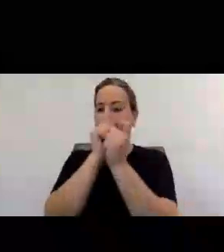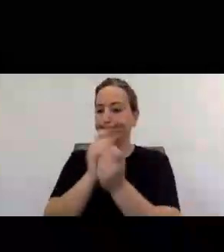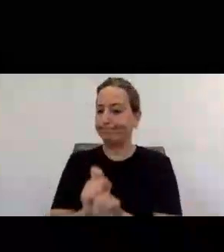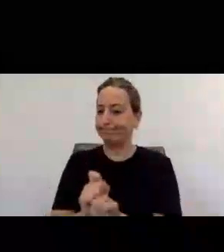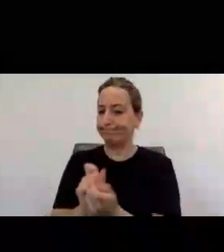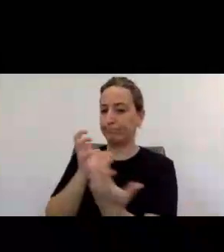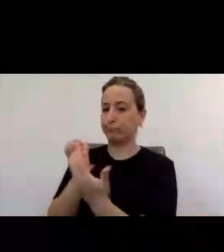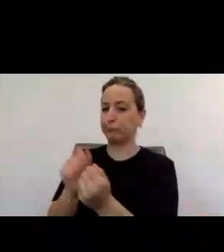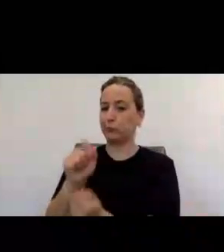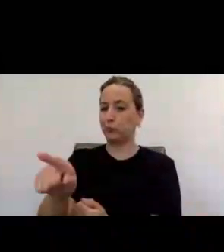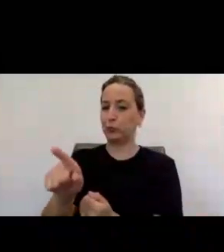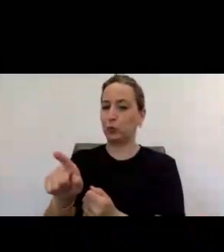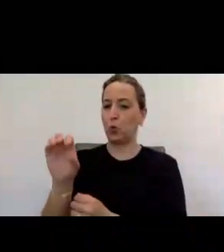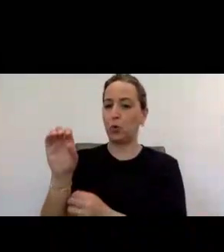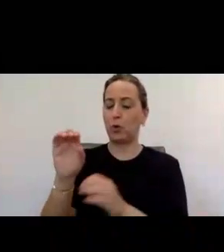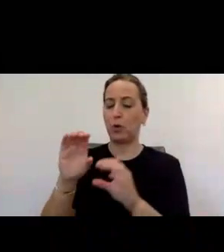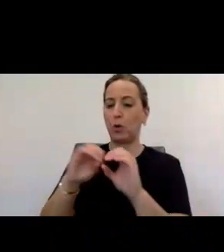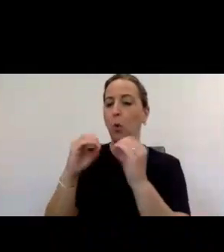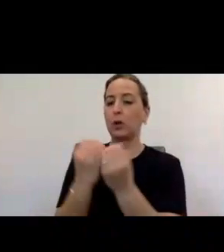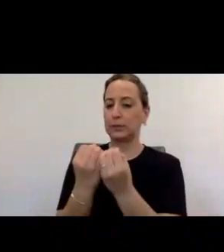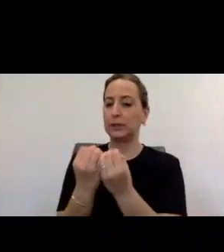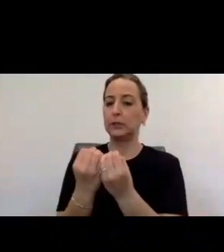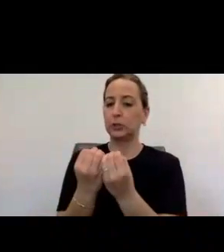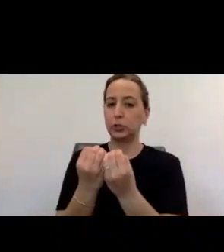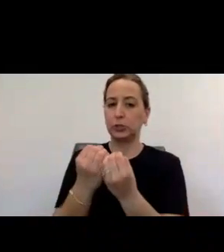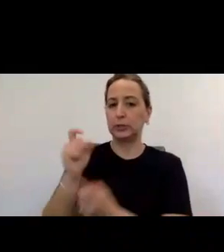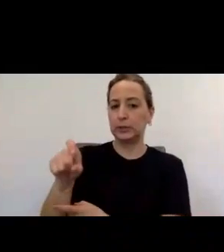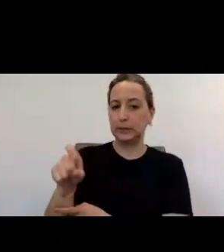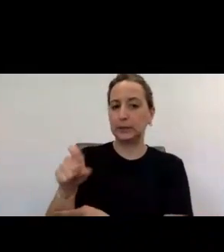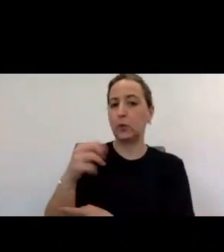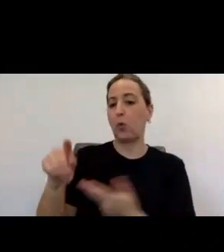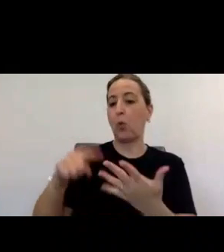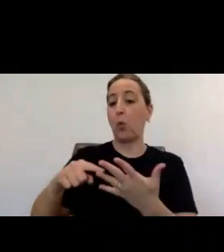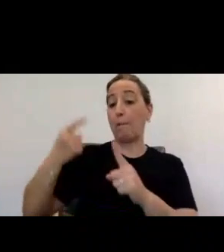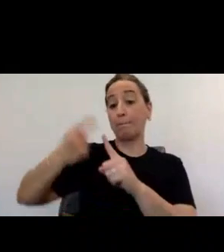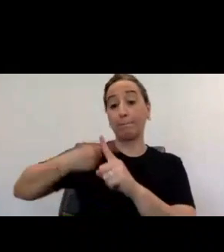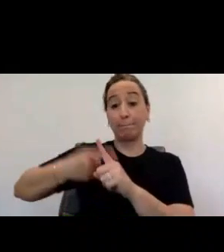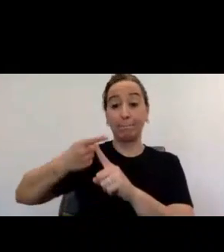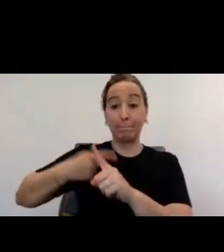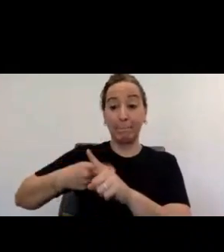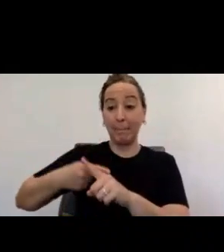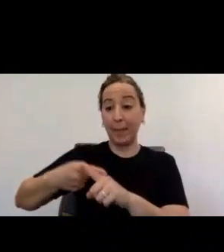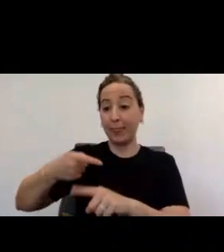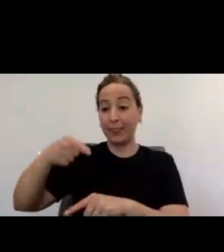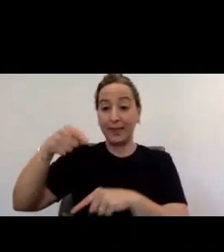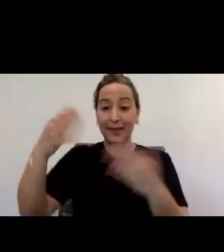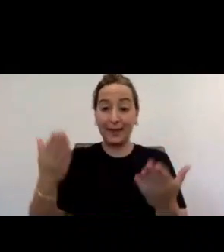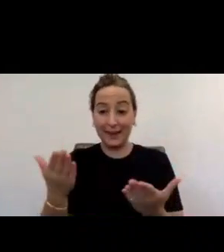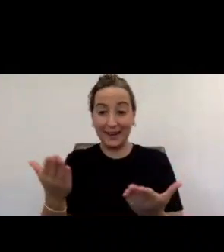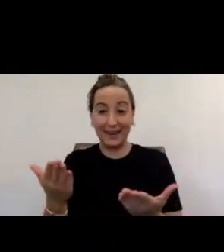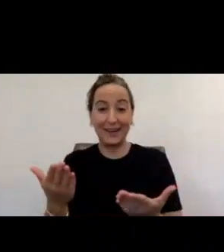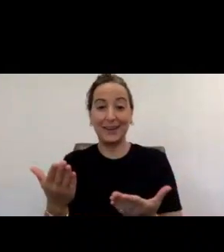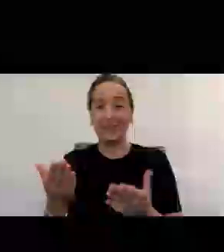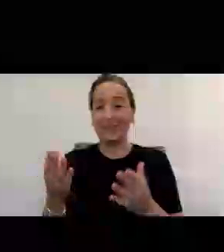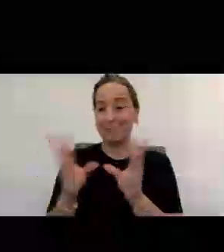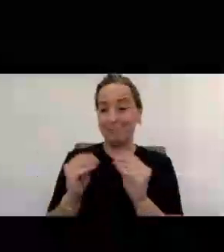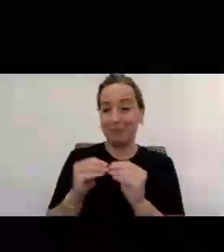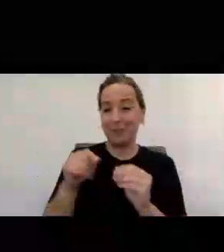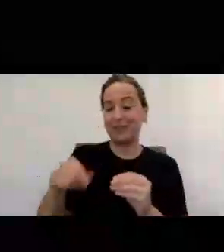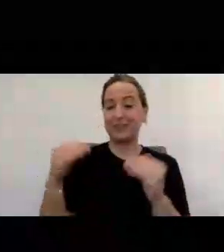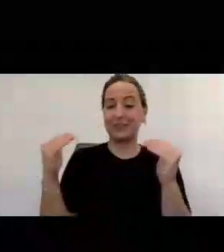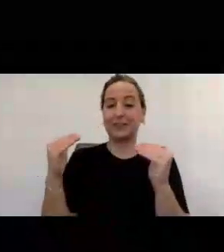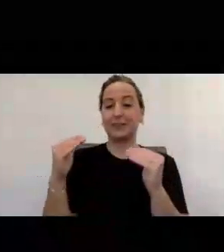organization's needs. But we also offer monthly housing webinars, which you're aware of, or you wouldn't be here with us today. This is our Fair Housing and